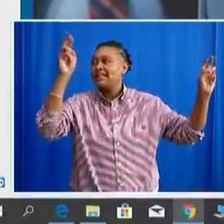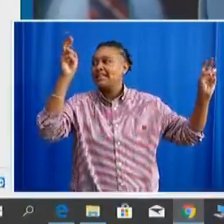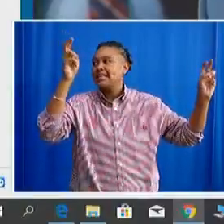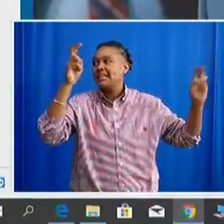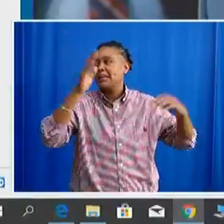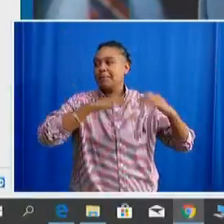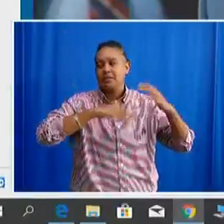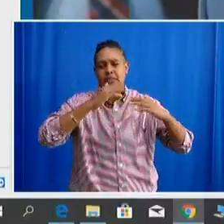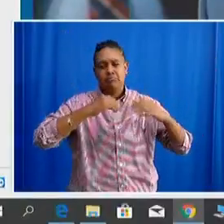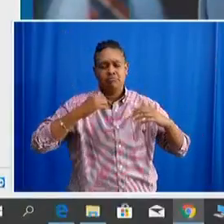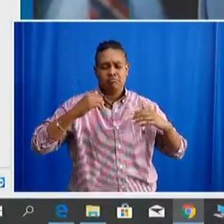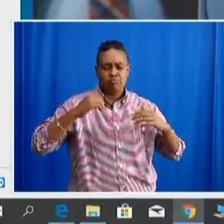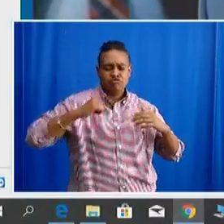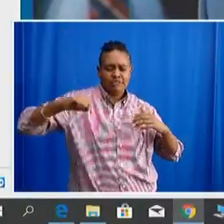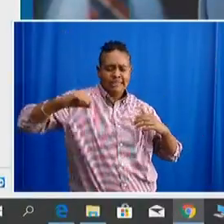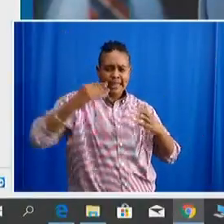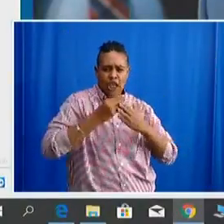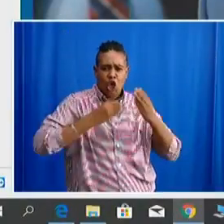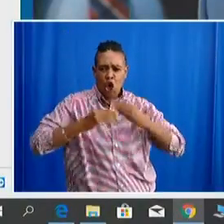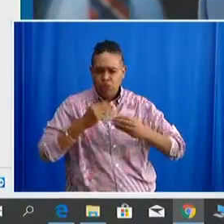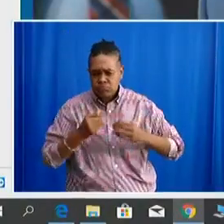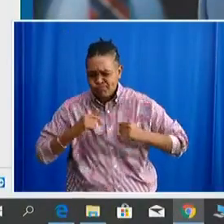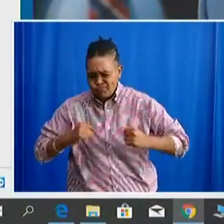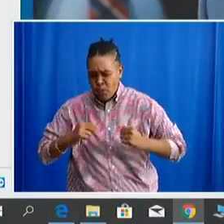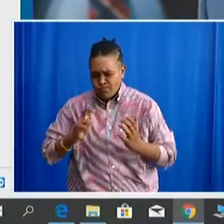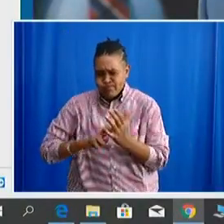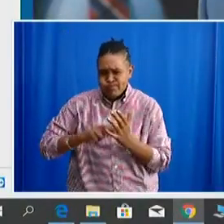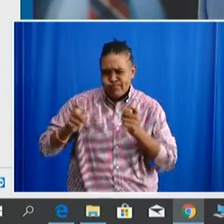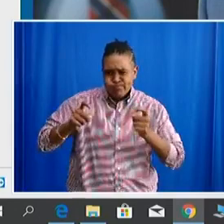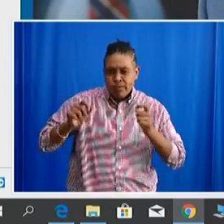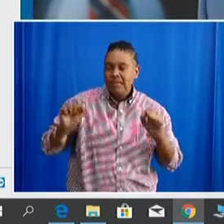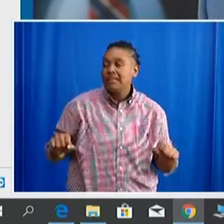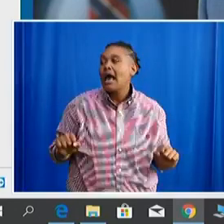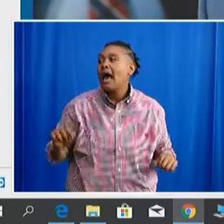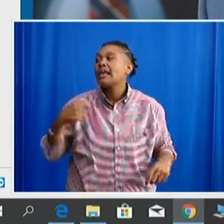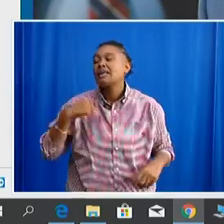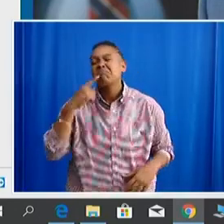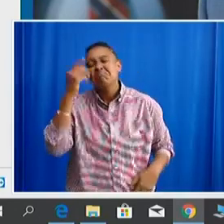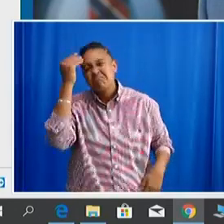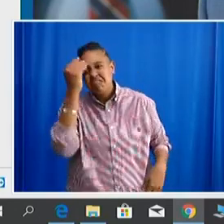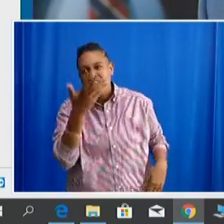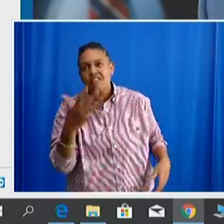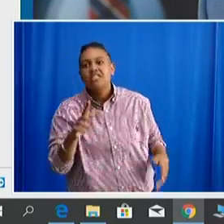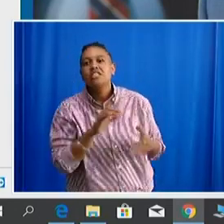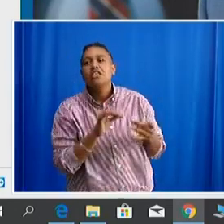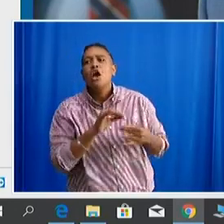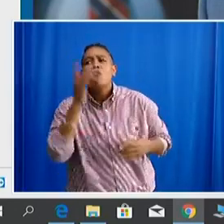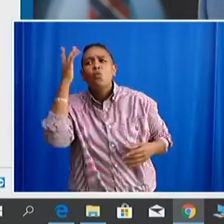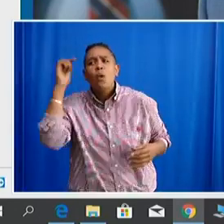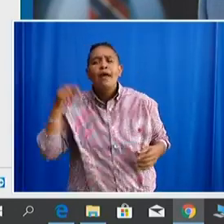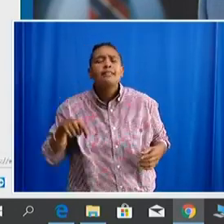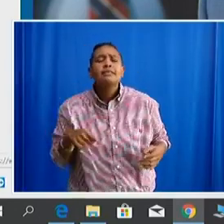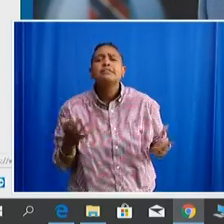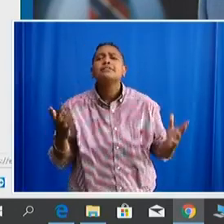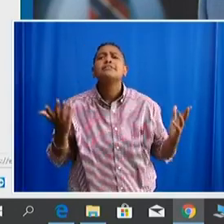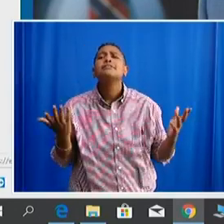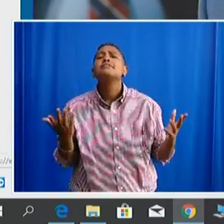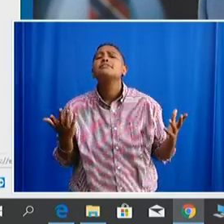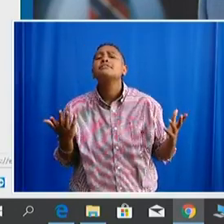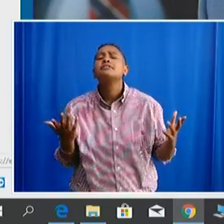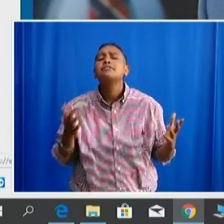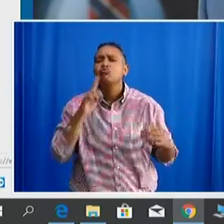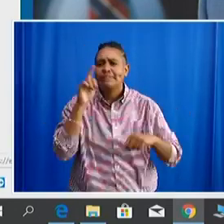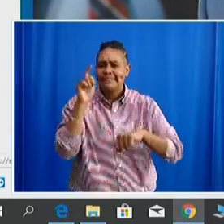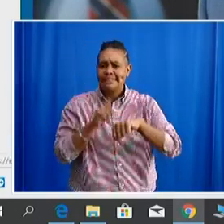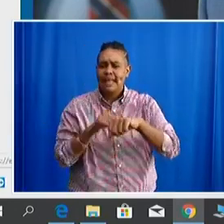building resilient economies. I think, again, the case has been made today of why this theme is very